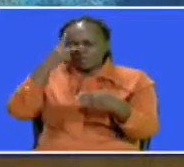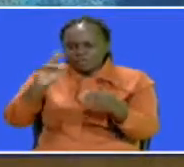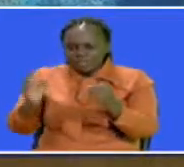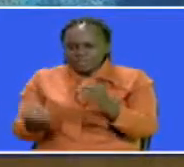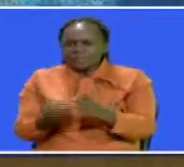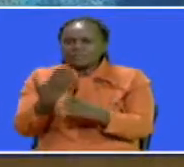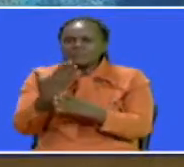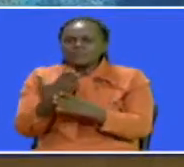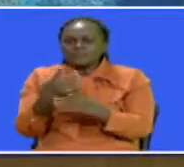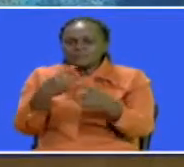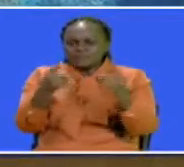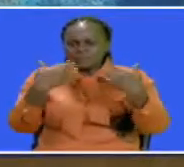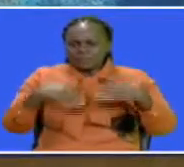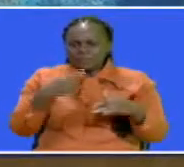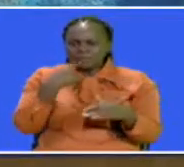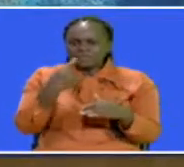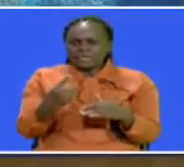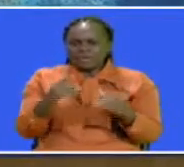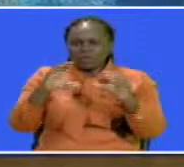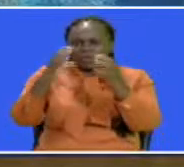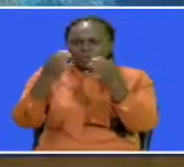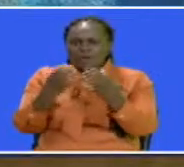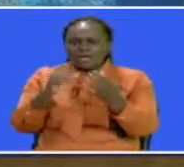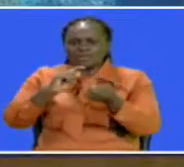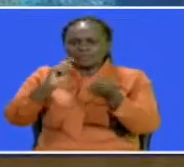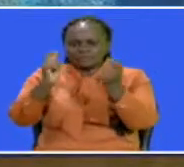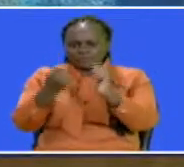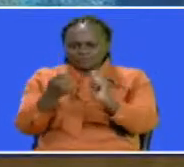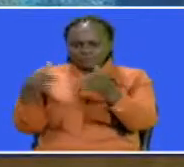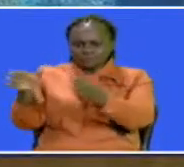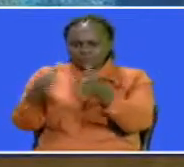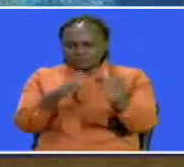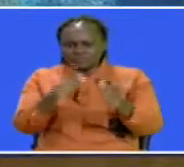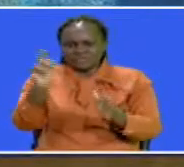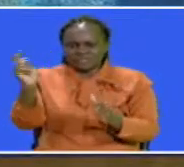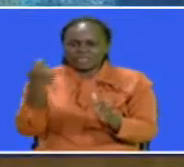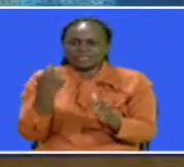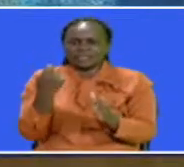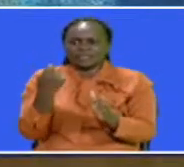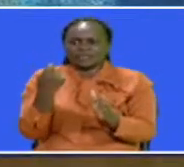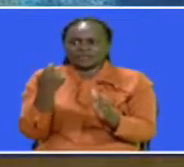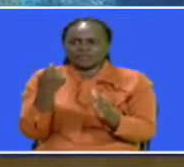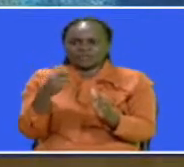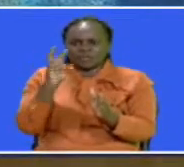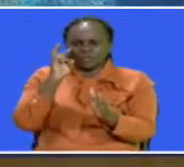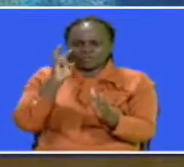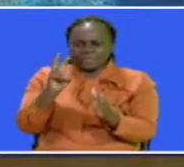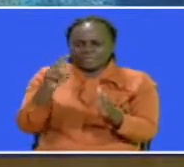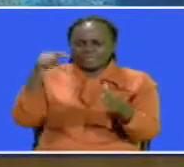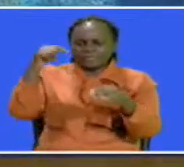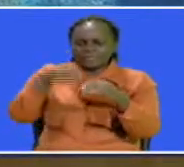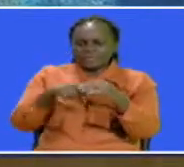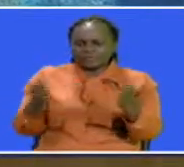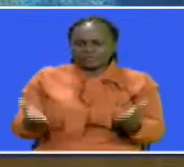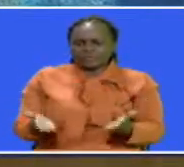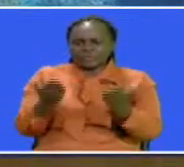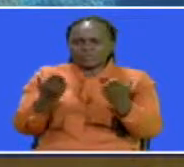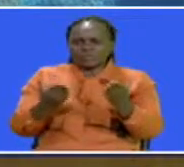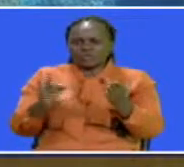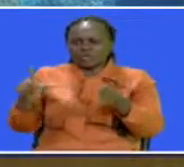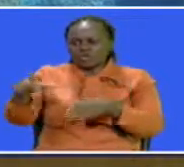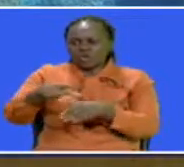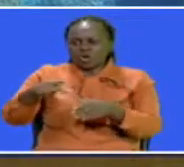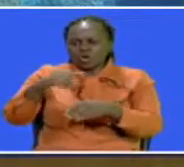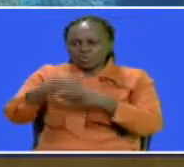unveiled, stakeholders echoed that global trade realignment is an opportunity for Kenya to look inwards to promote local manufacturing